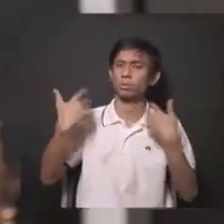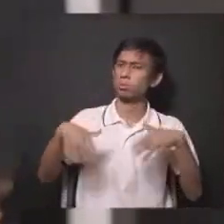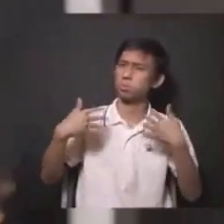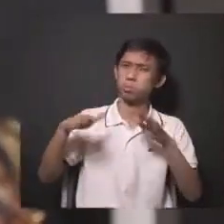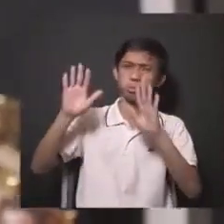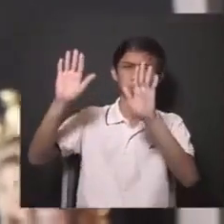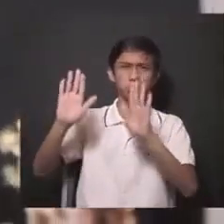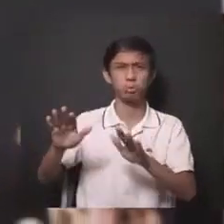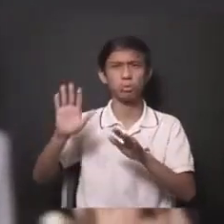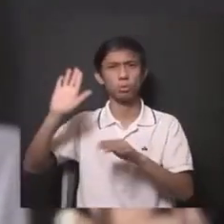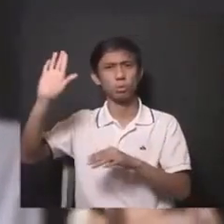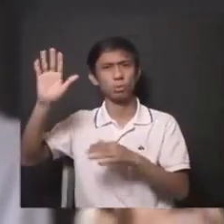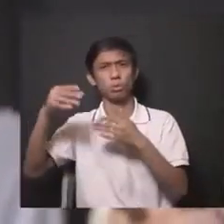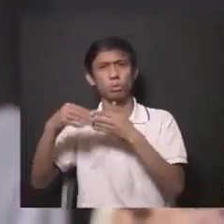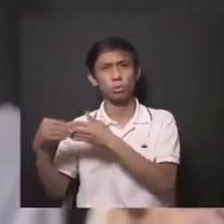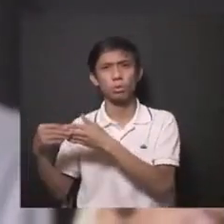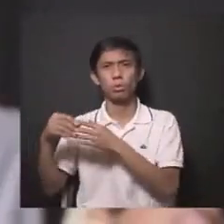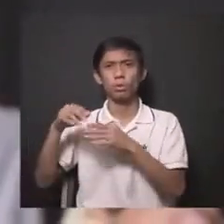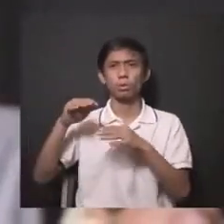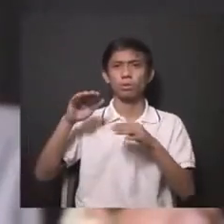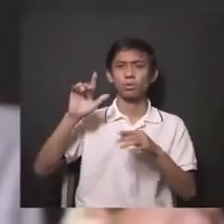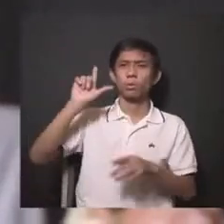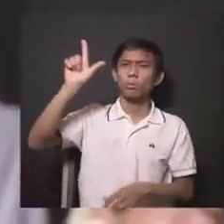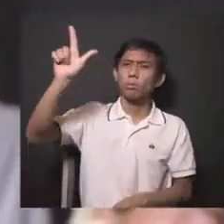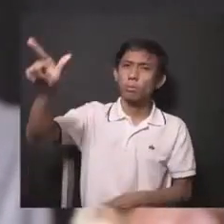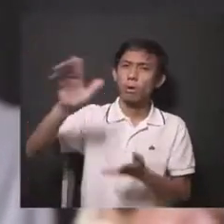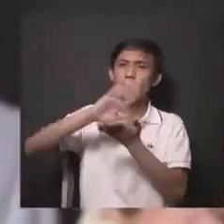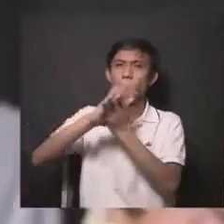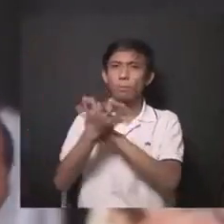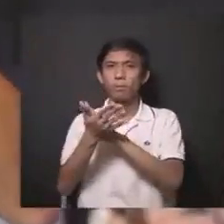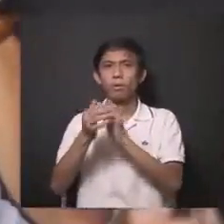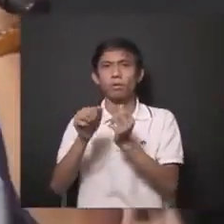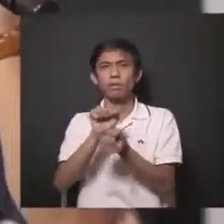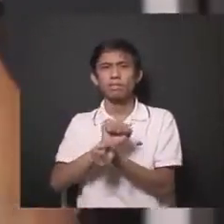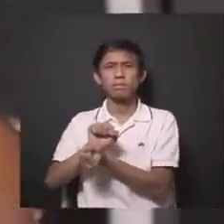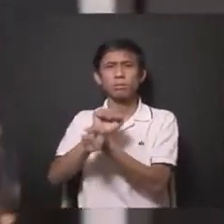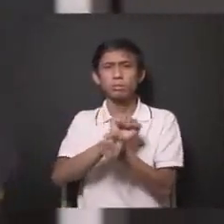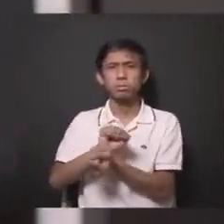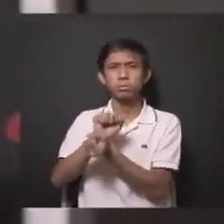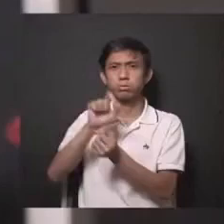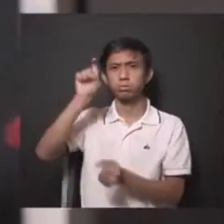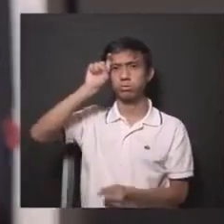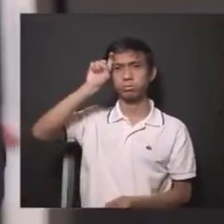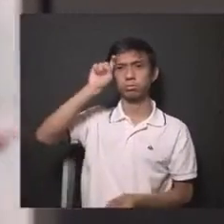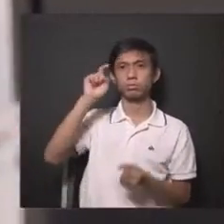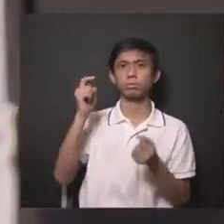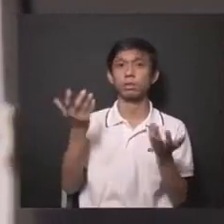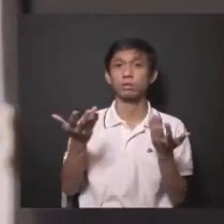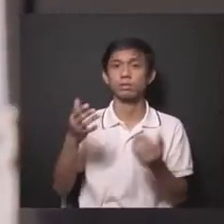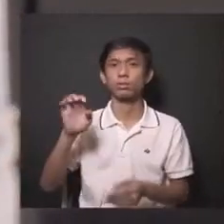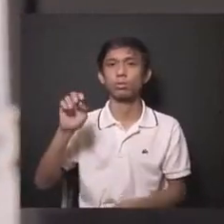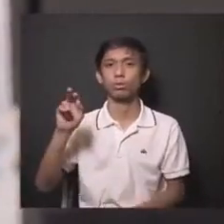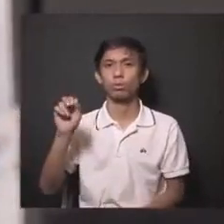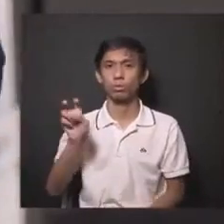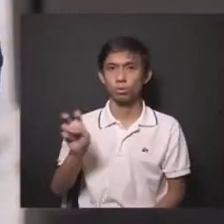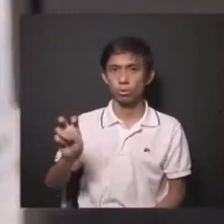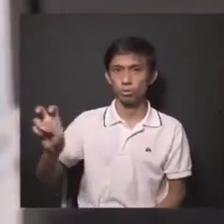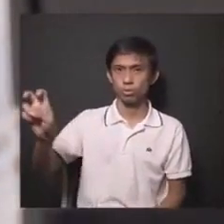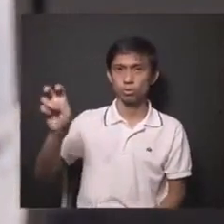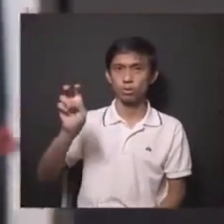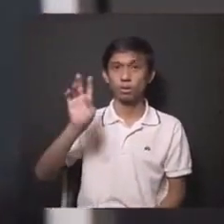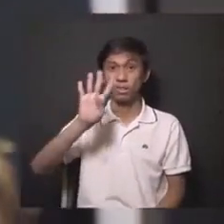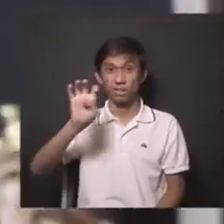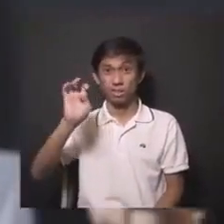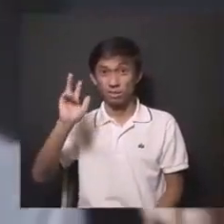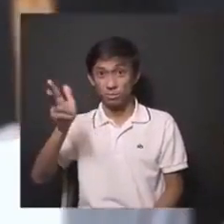they become slaves again in Exodus. And for 430 years, they're slaves